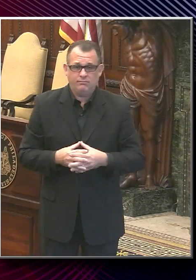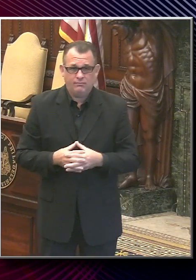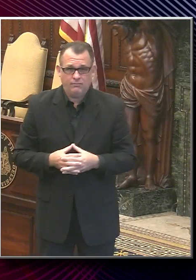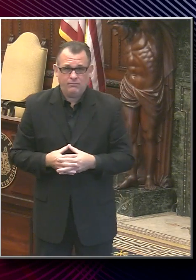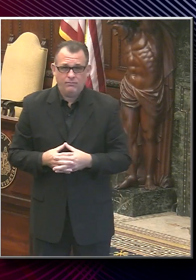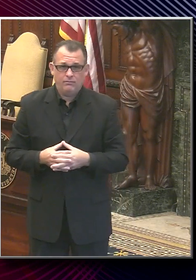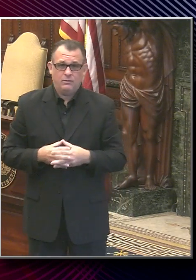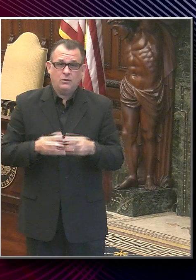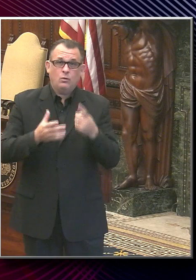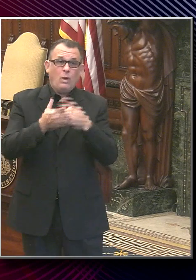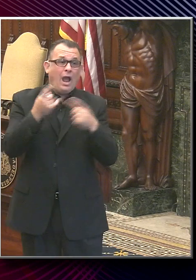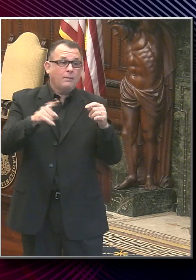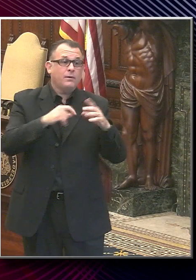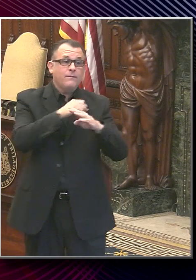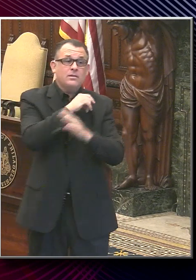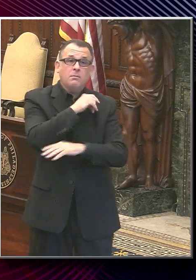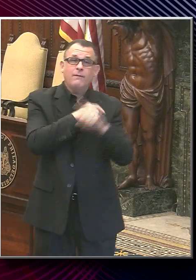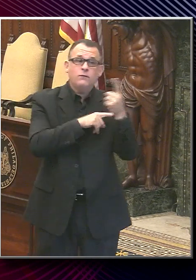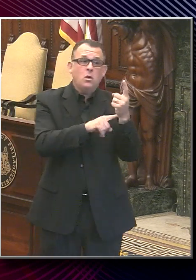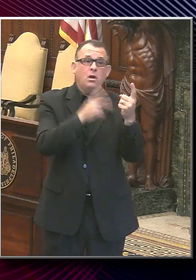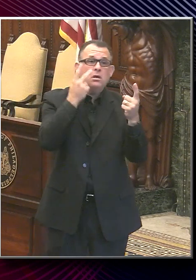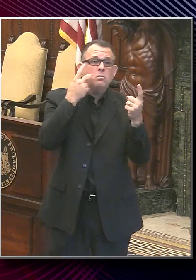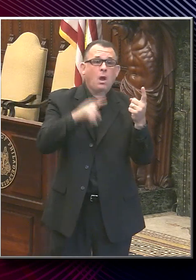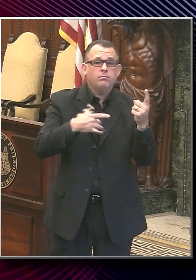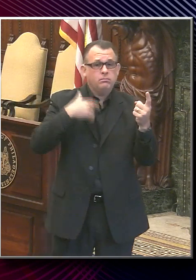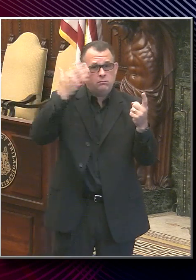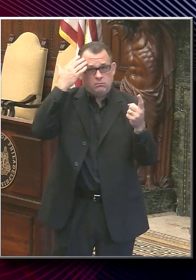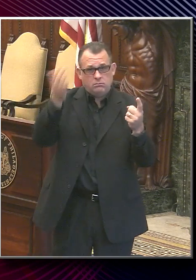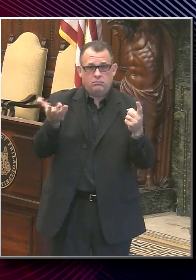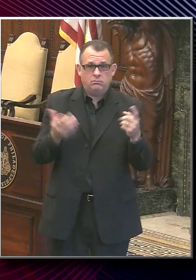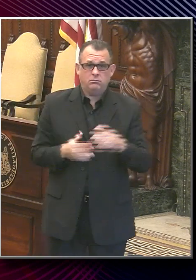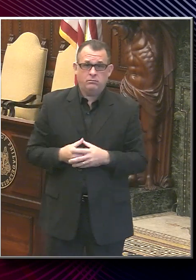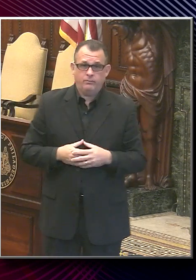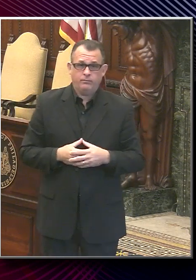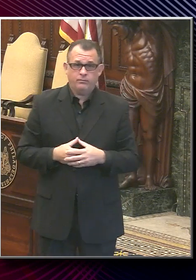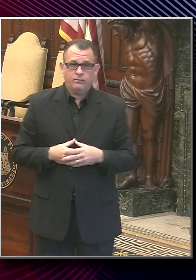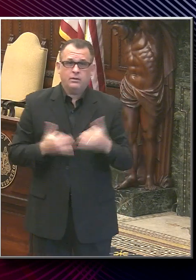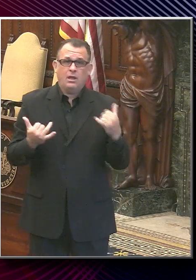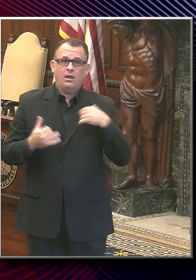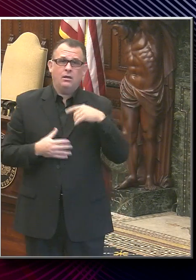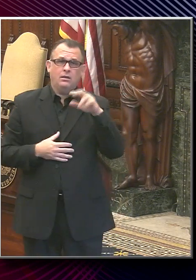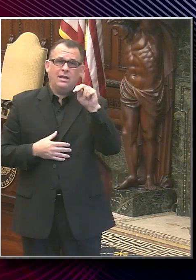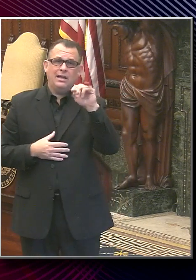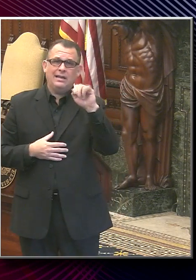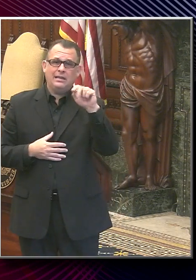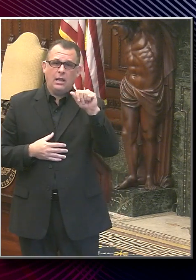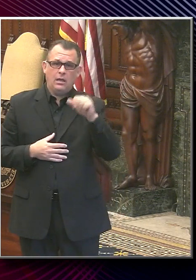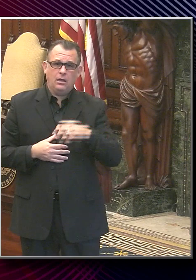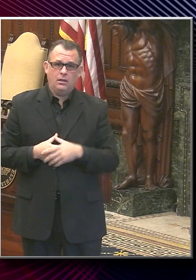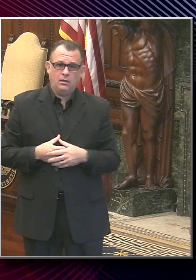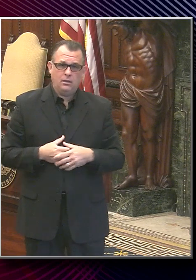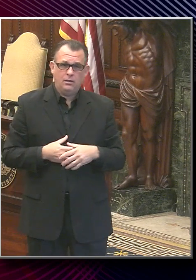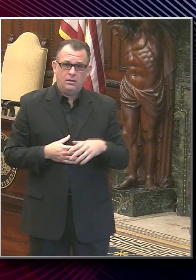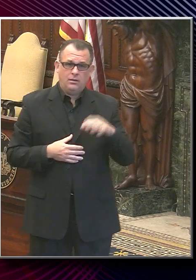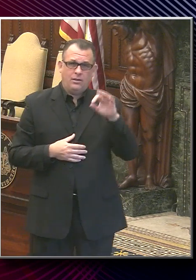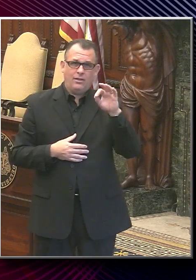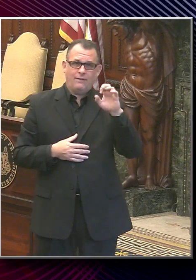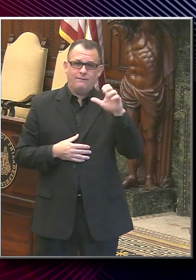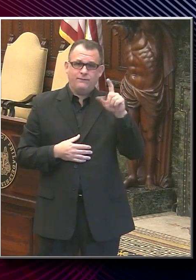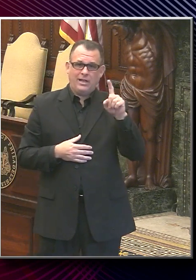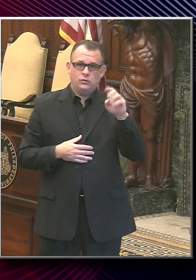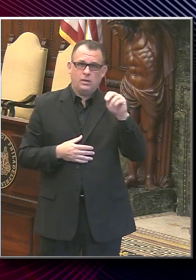had. Thank you, Kennedy. And Nina Feldman of WHYY, you are up.